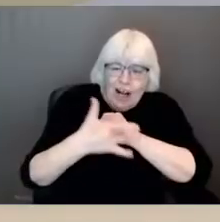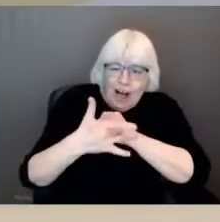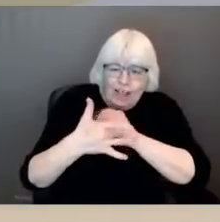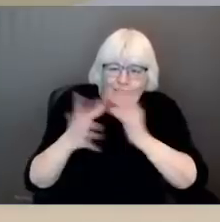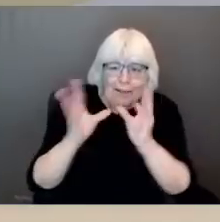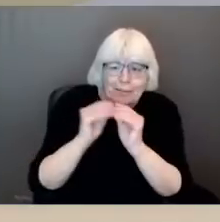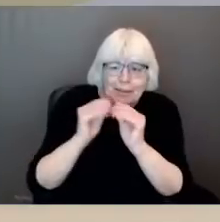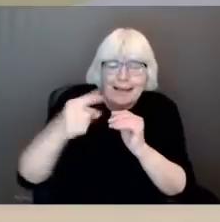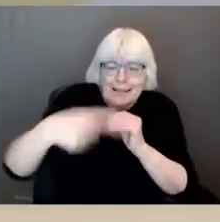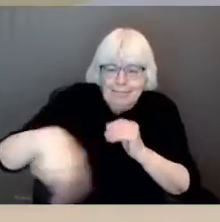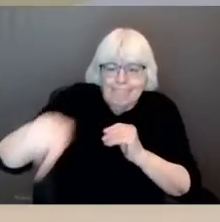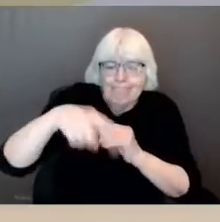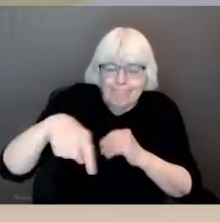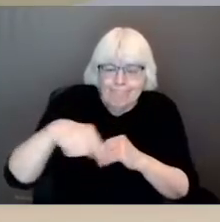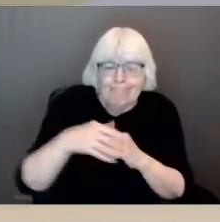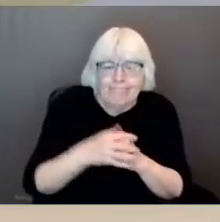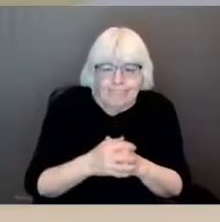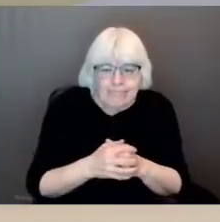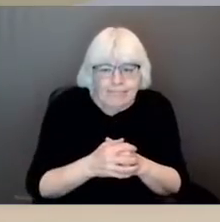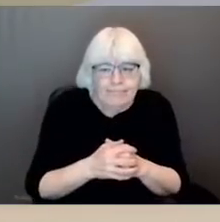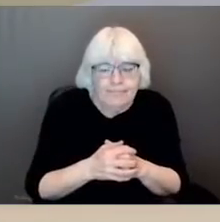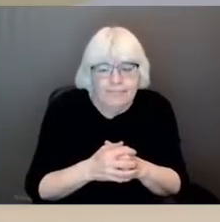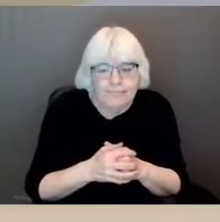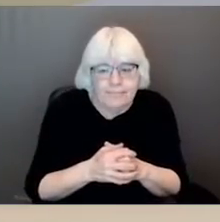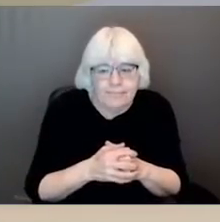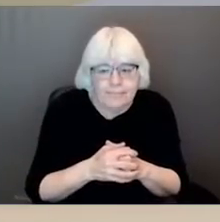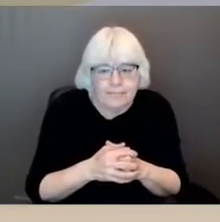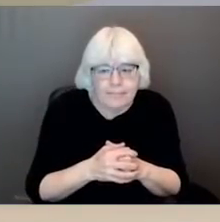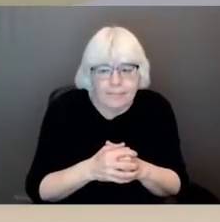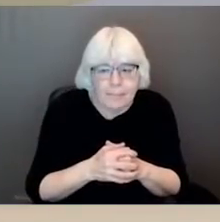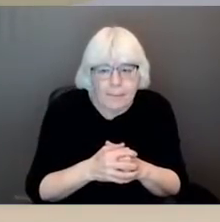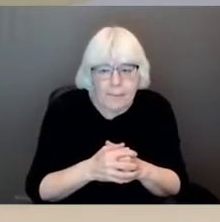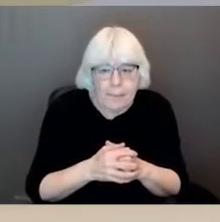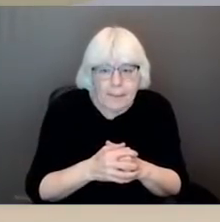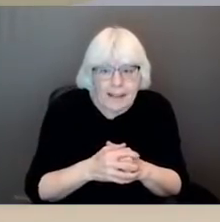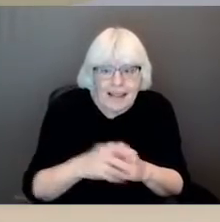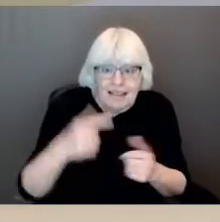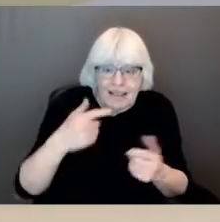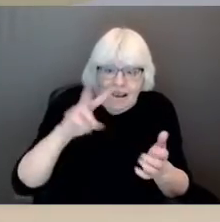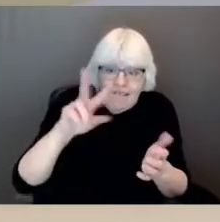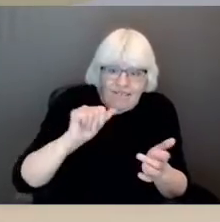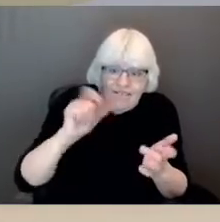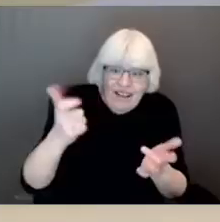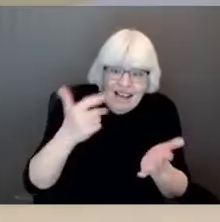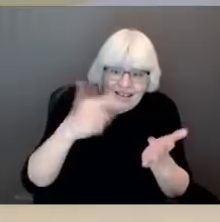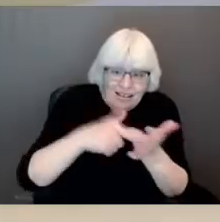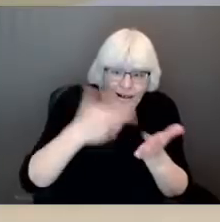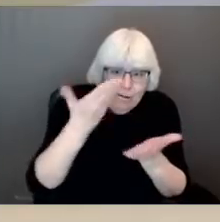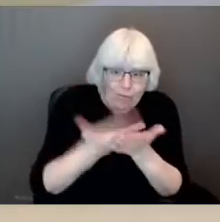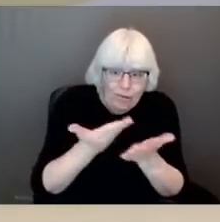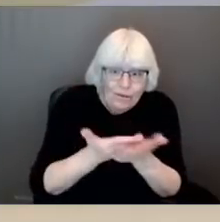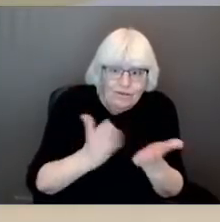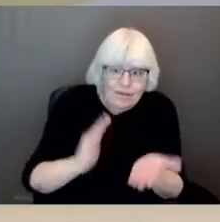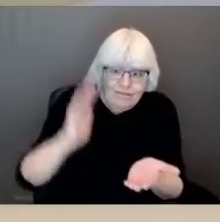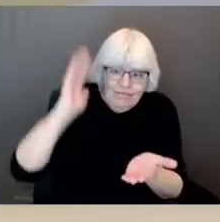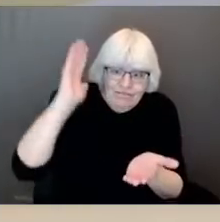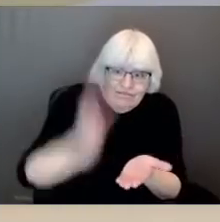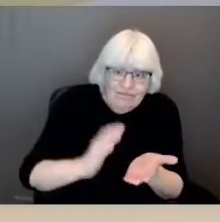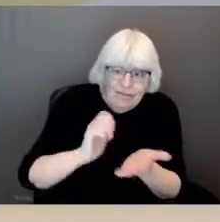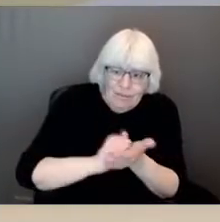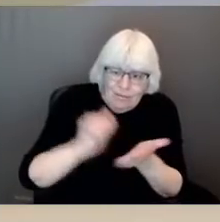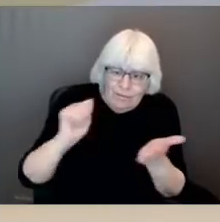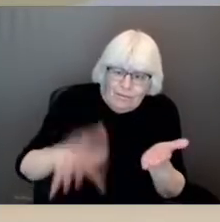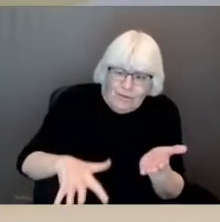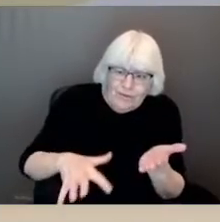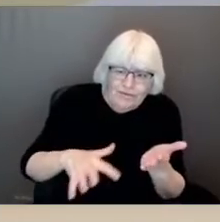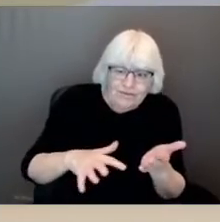to ease out of the vaccine passport, it will be when we have less disease pressure, certainly as a country and